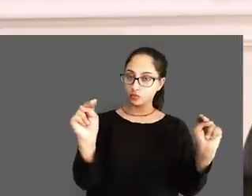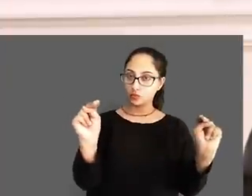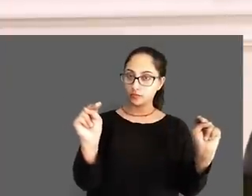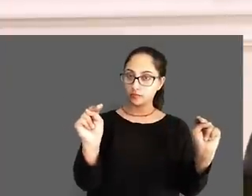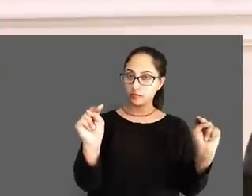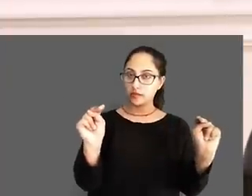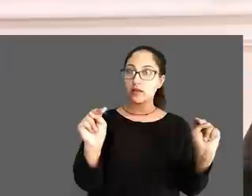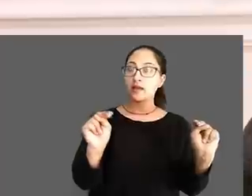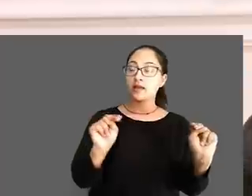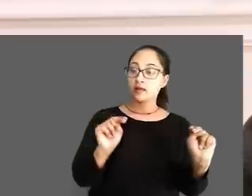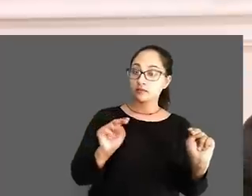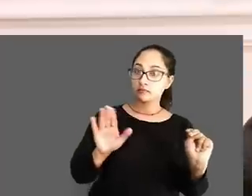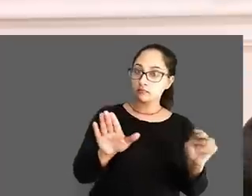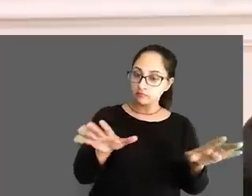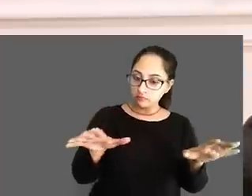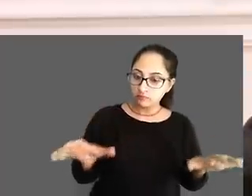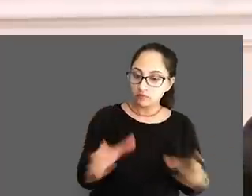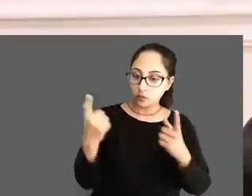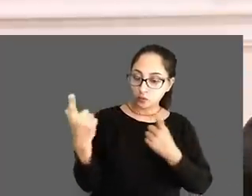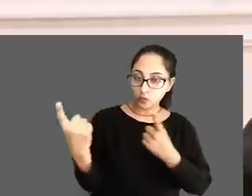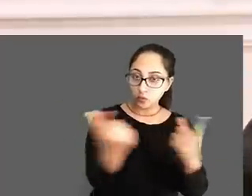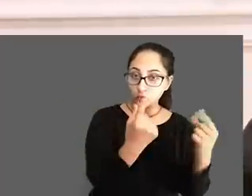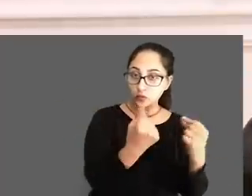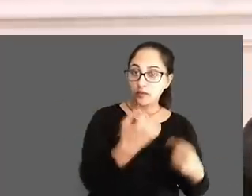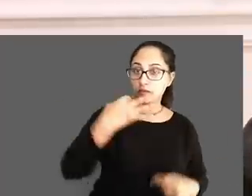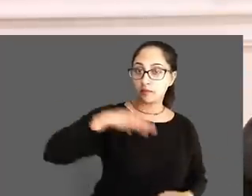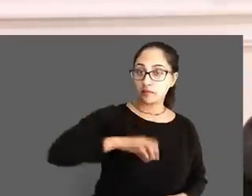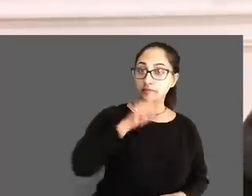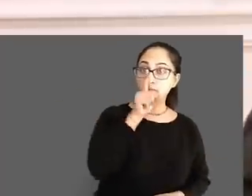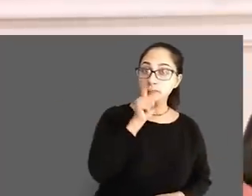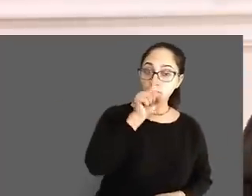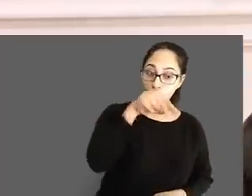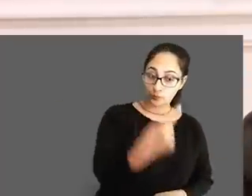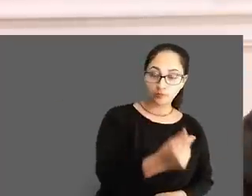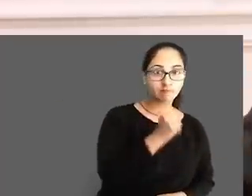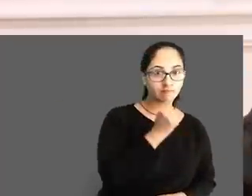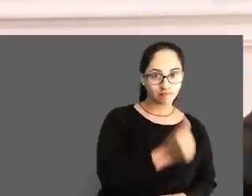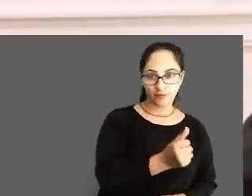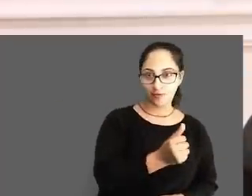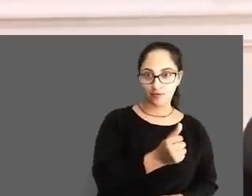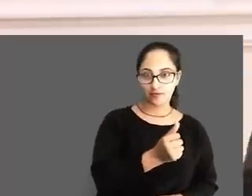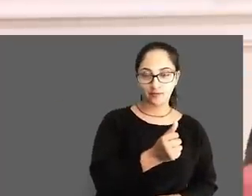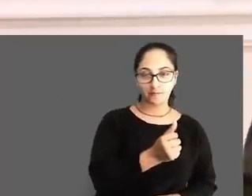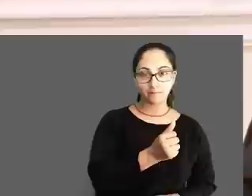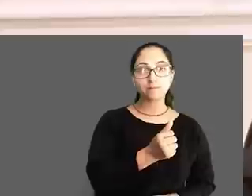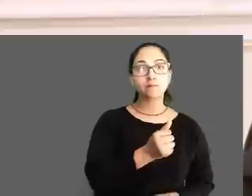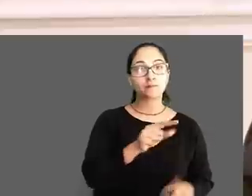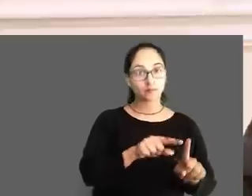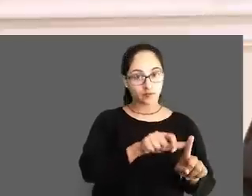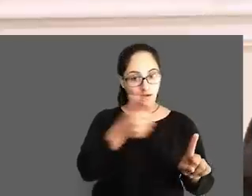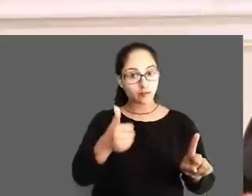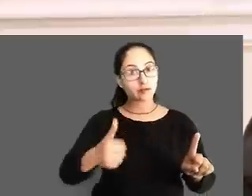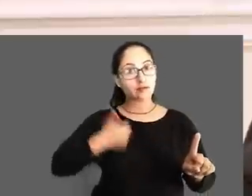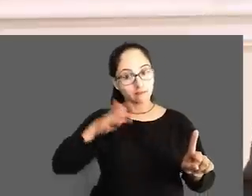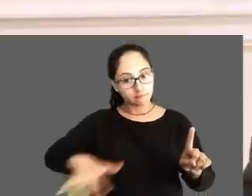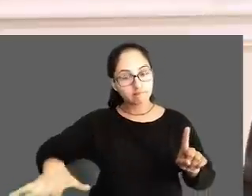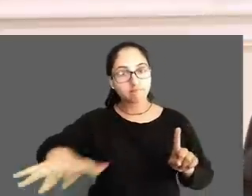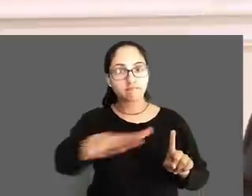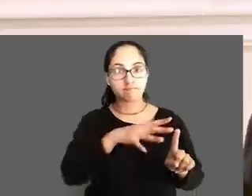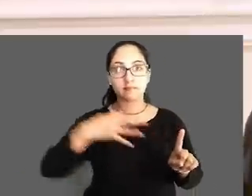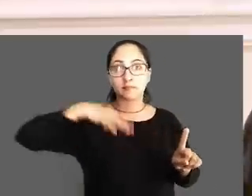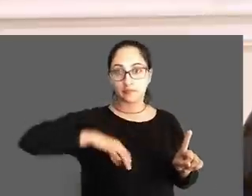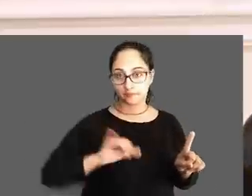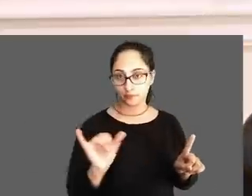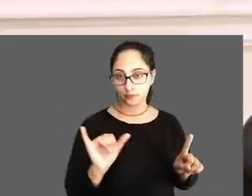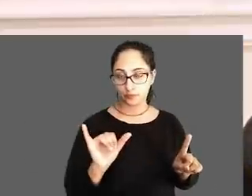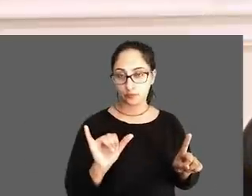of the AKDN only for Ismailis. In fact, every country that the AKDN works in,